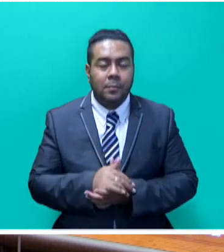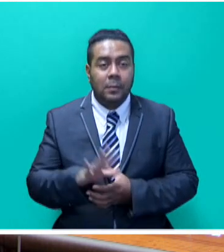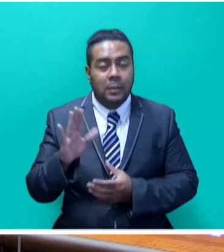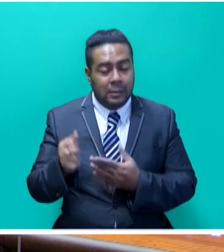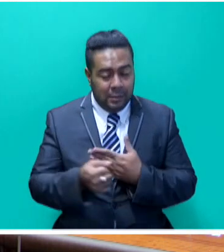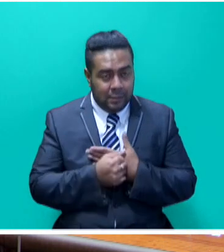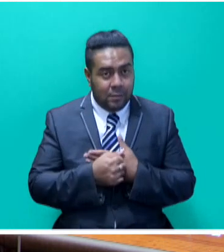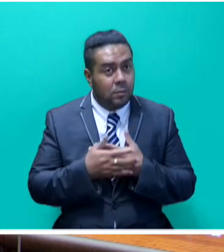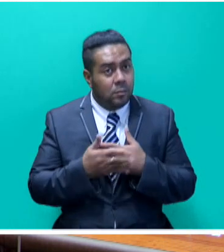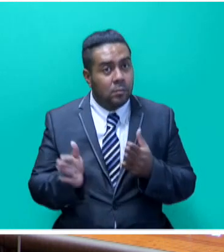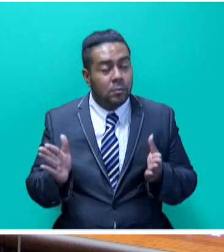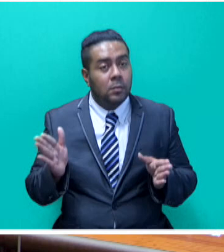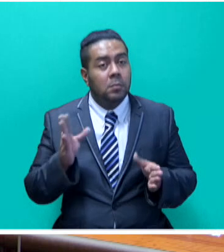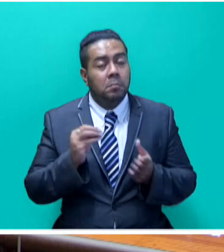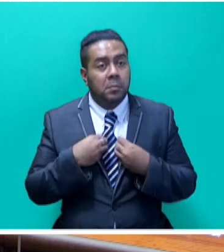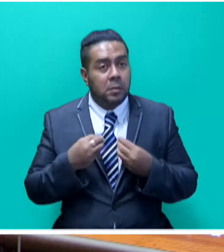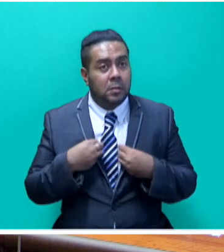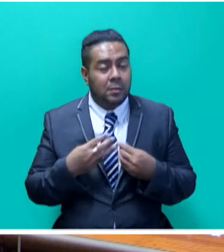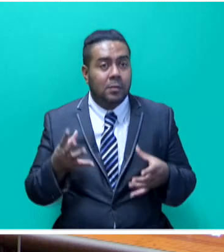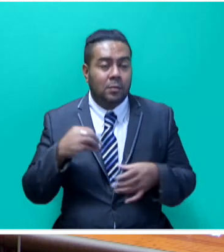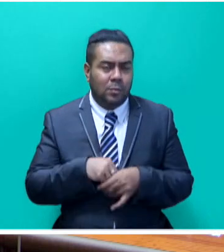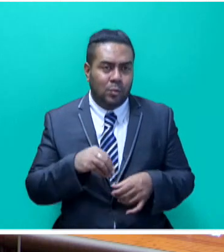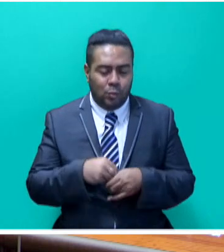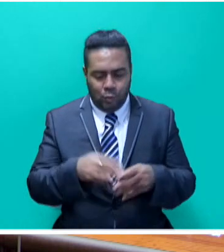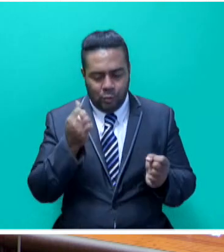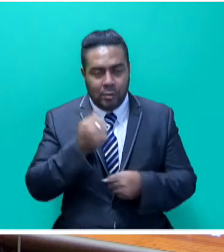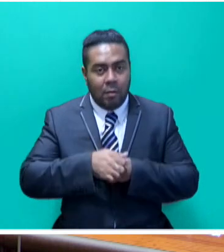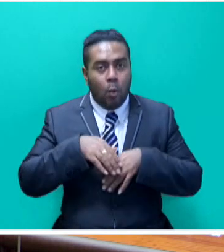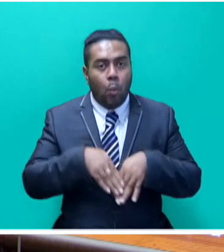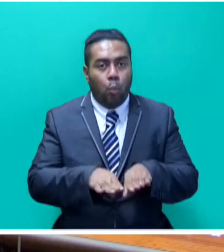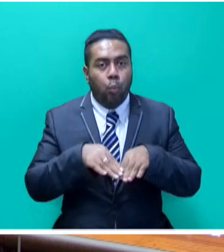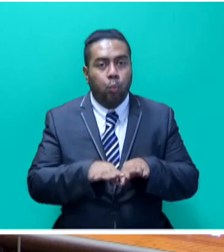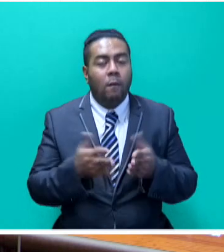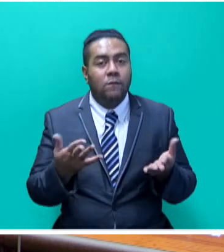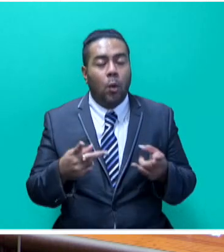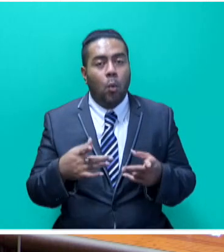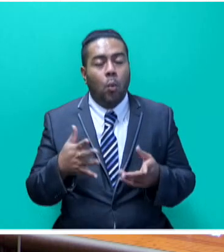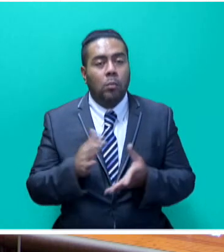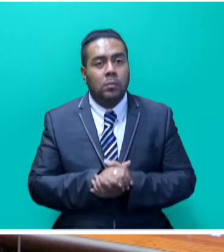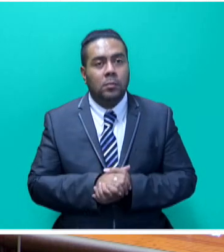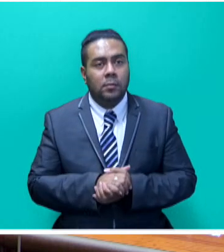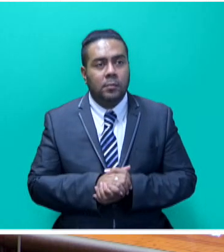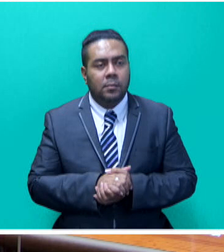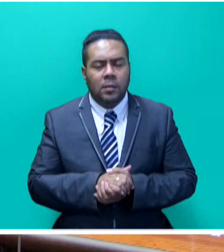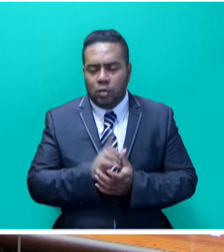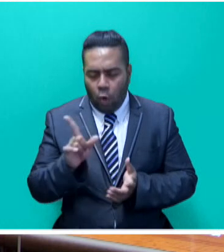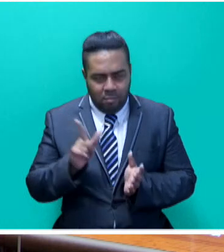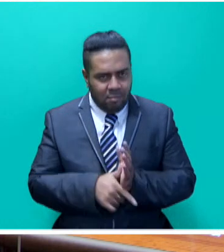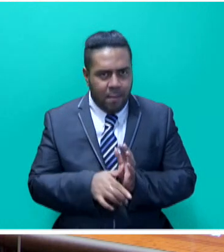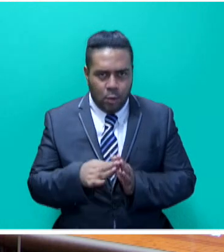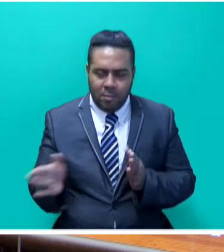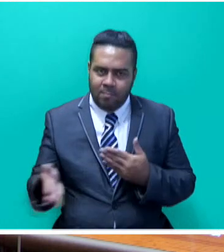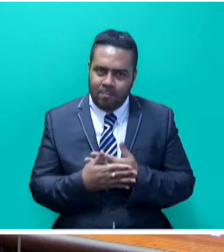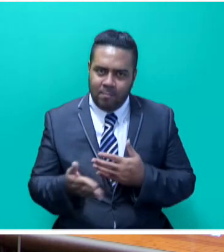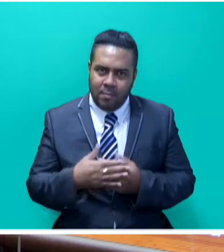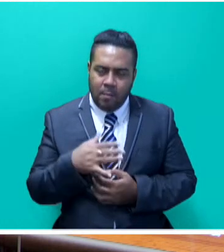safely opened up businesses, including retail, because this isn't the time to shut more businesses down. In